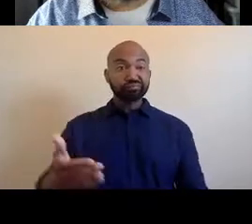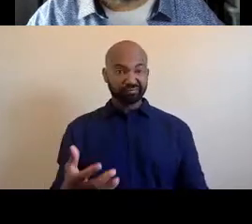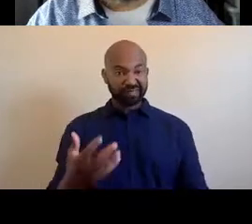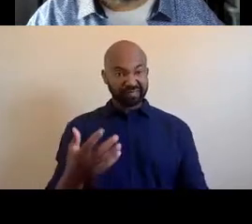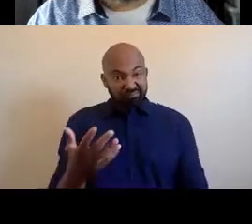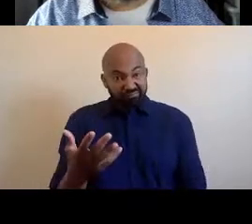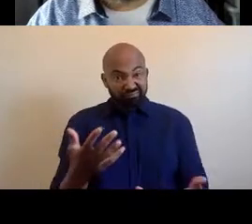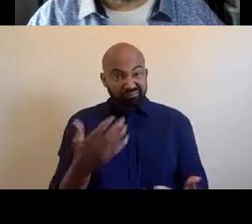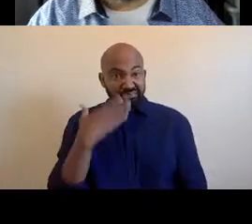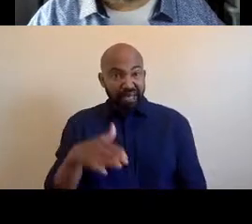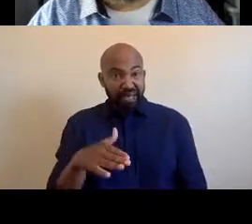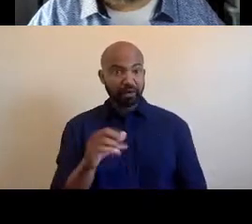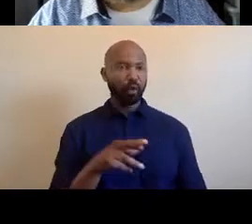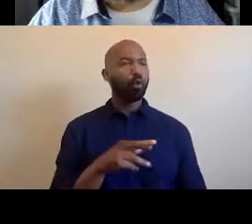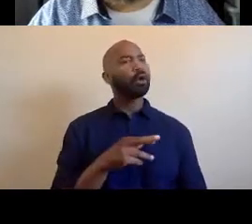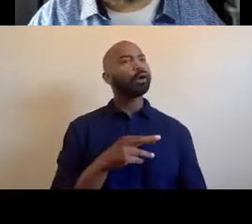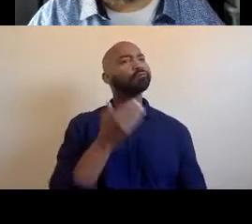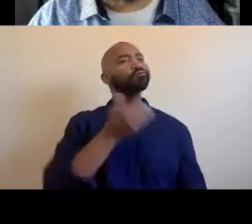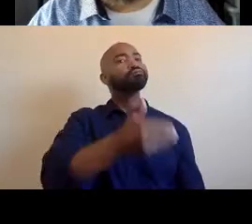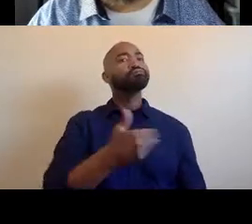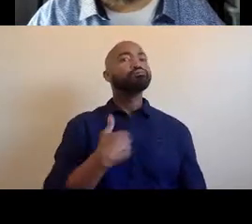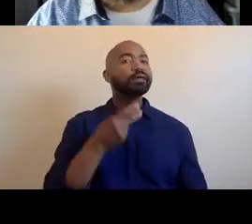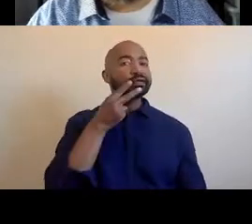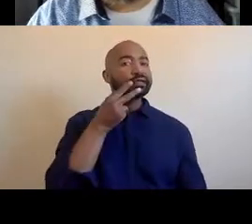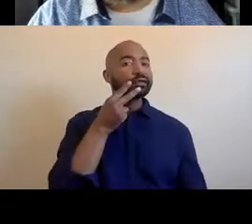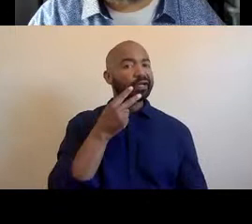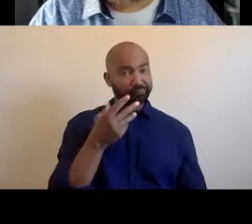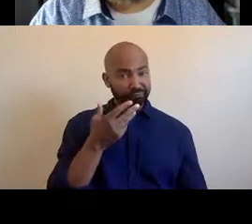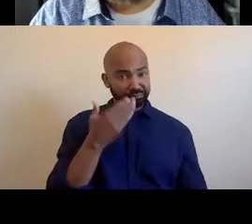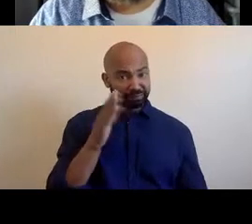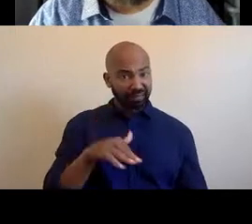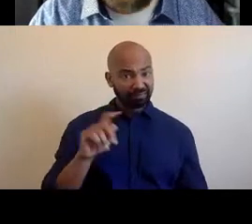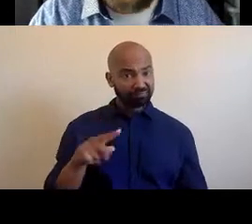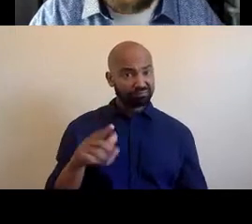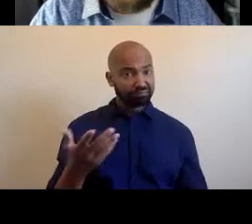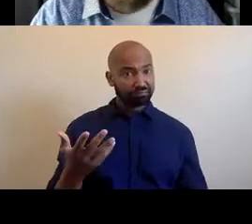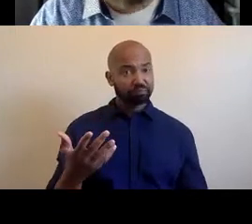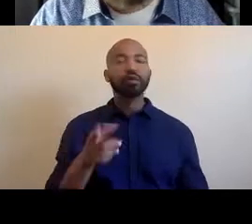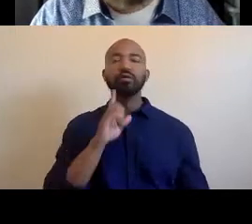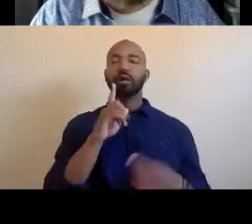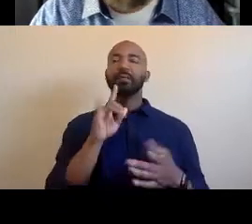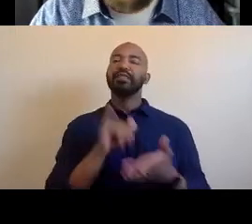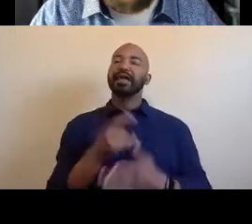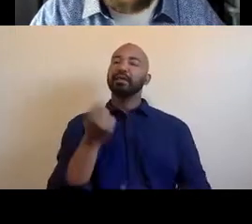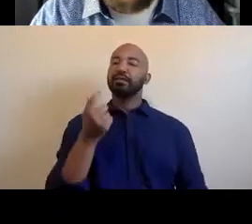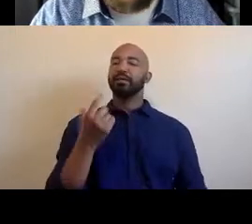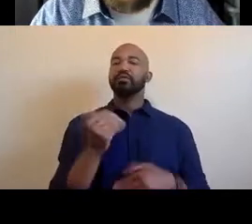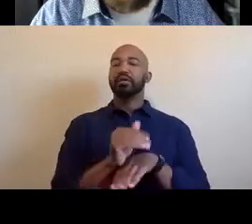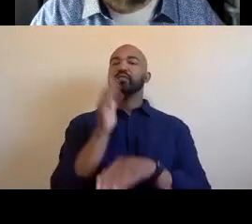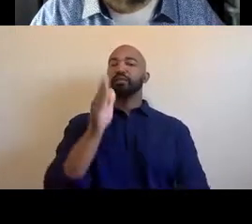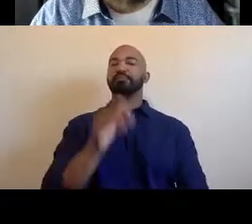deal to have a cigarette here and there? And so we're gonna talk a little bit about that tonight.